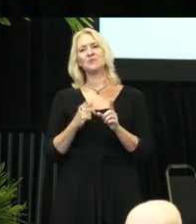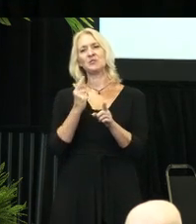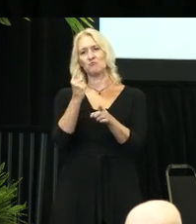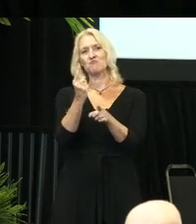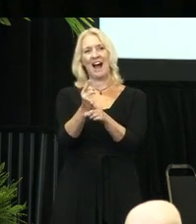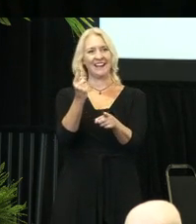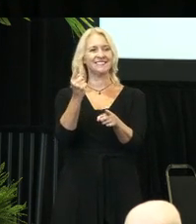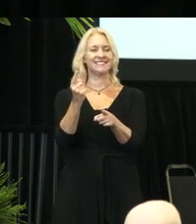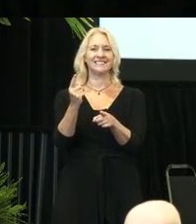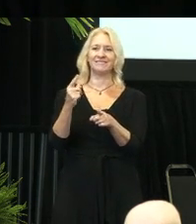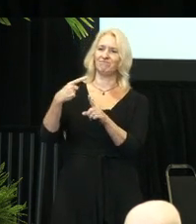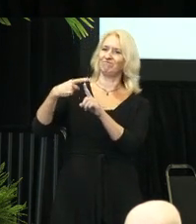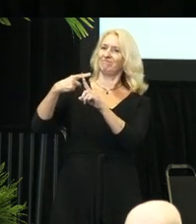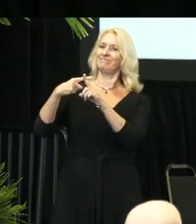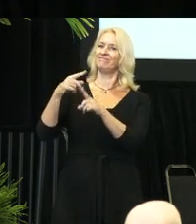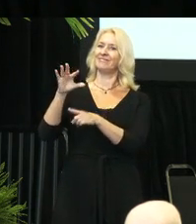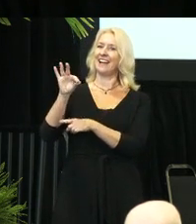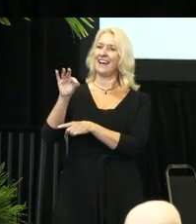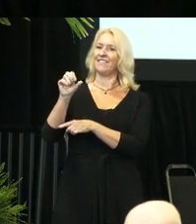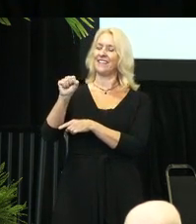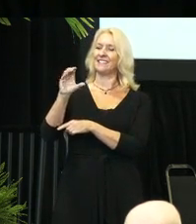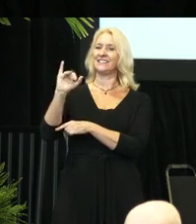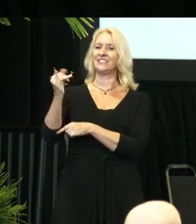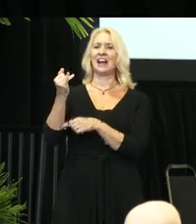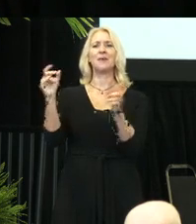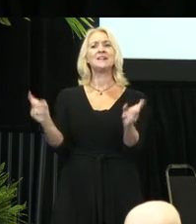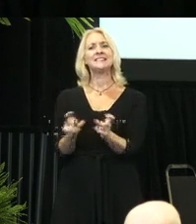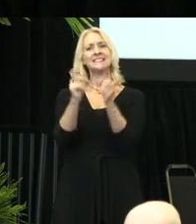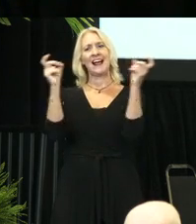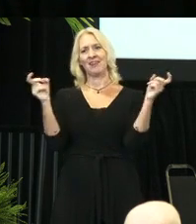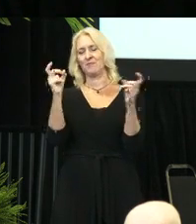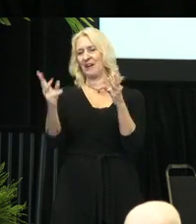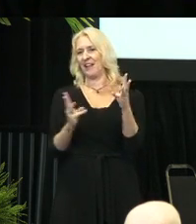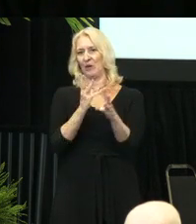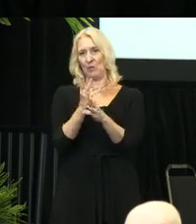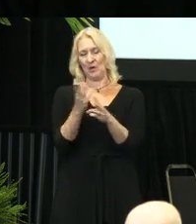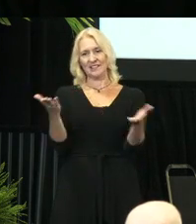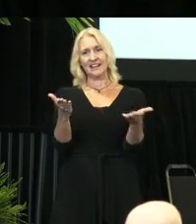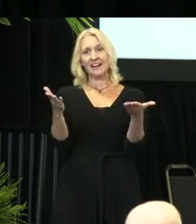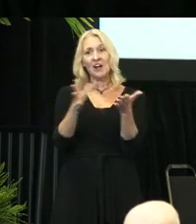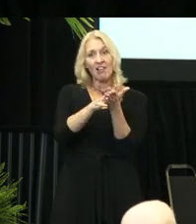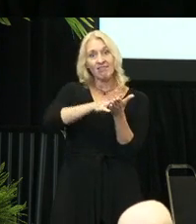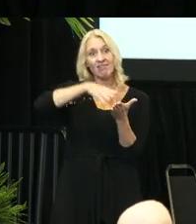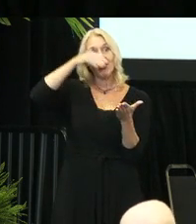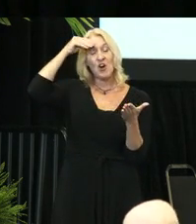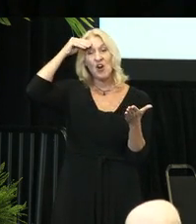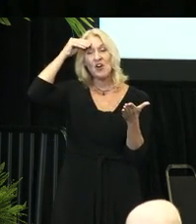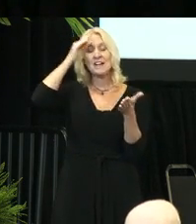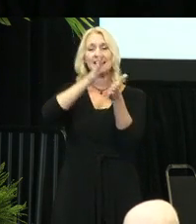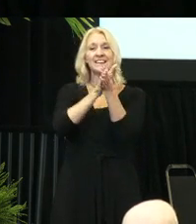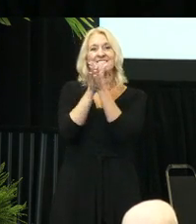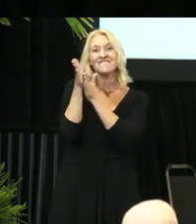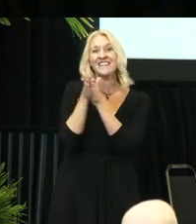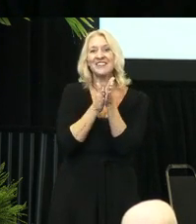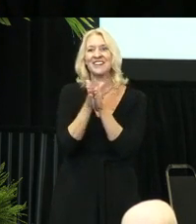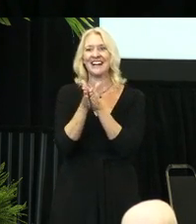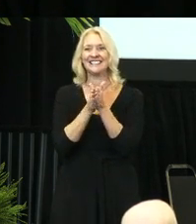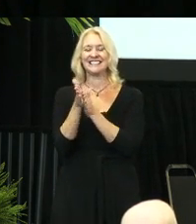with FSCJ. This is what we celebrate in our world. It is learning, it is invigoration, it